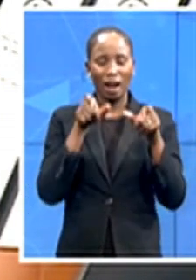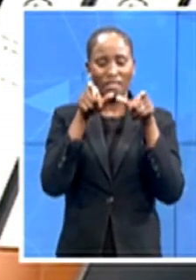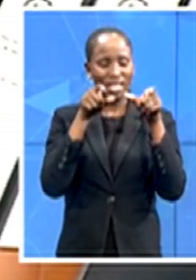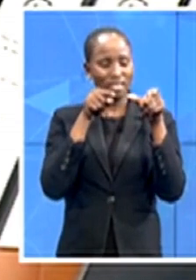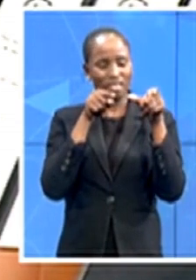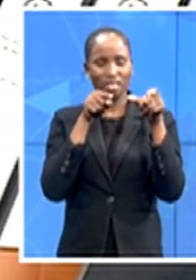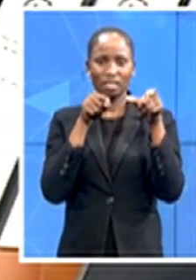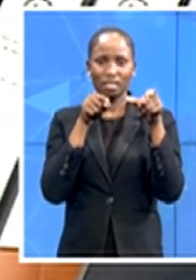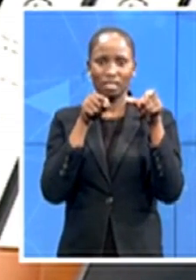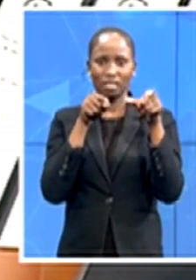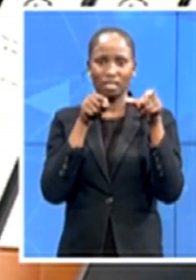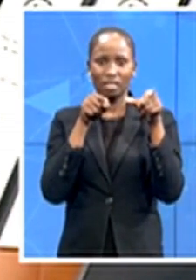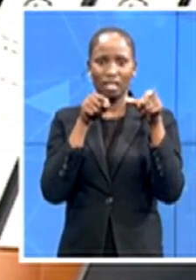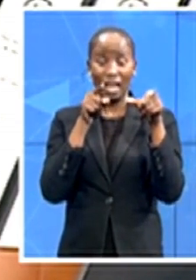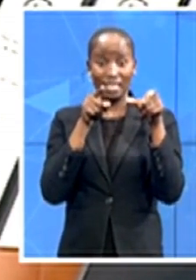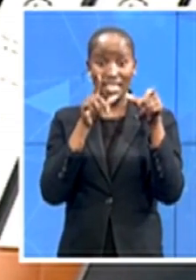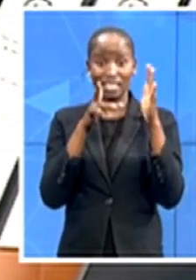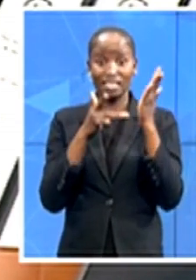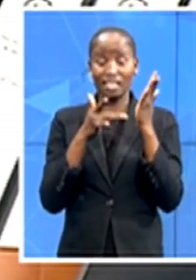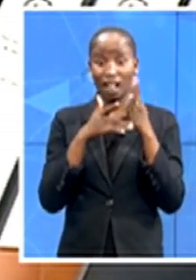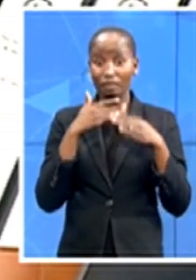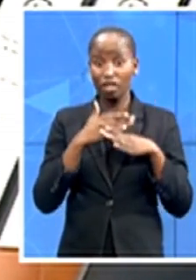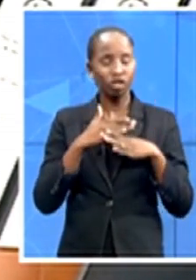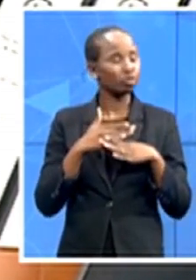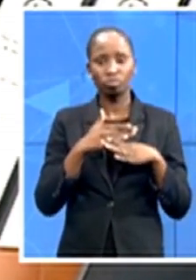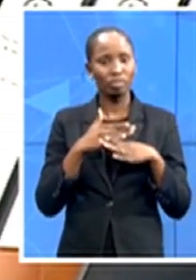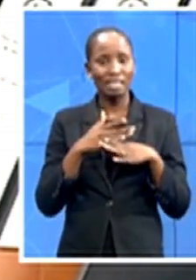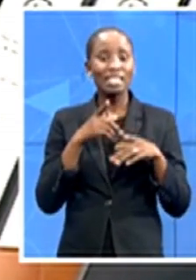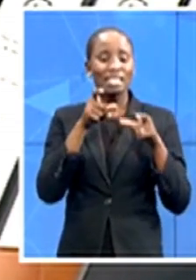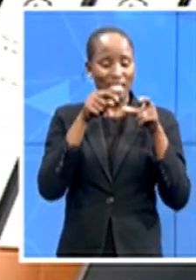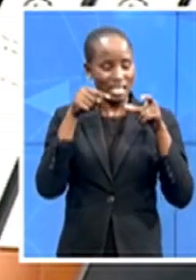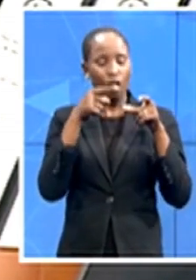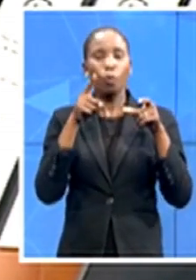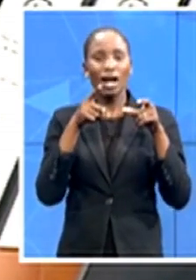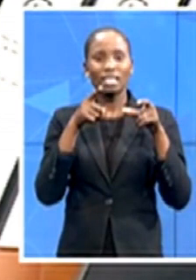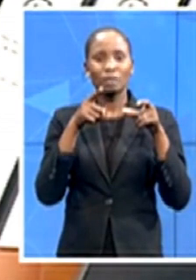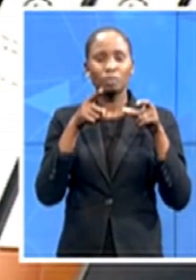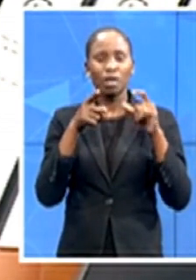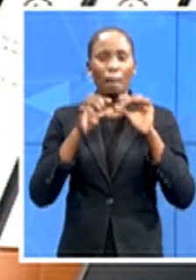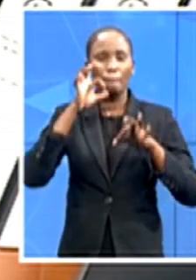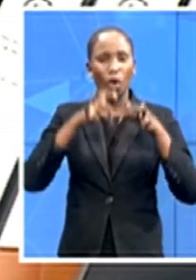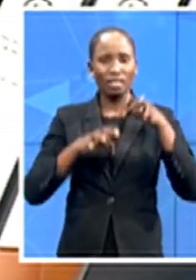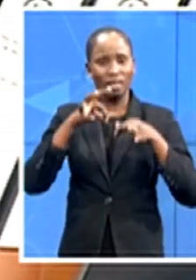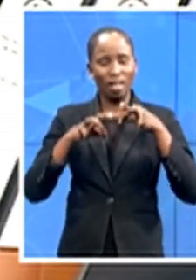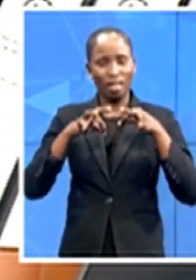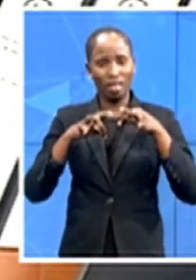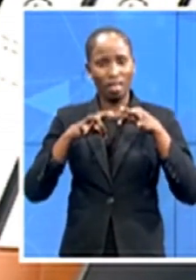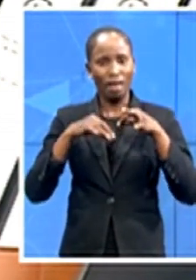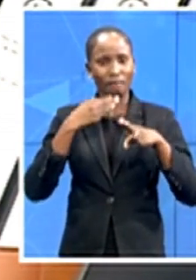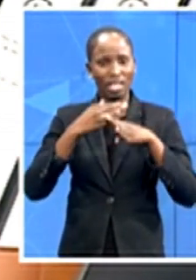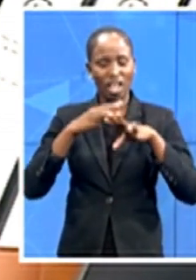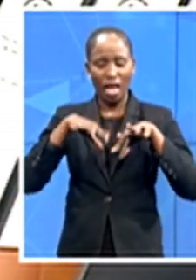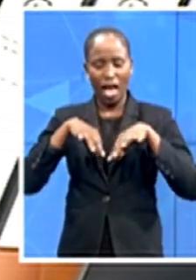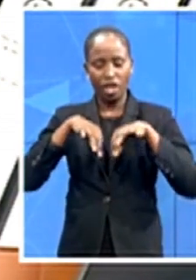an inherently political function, which is influenced by the dynamics and the exercise of political